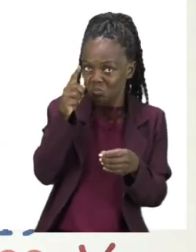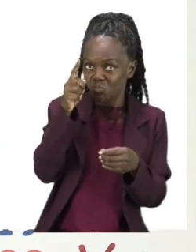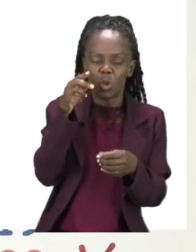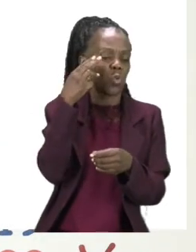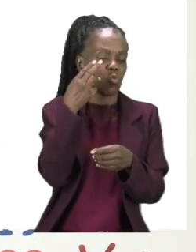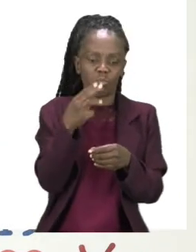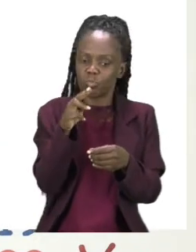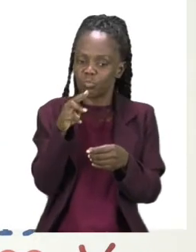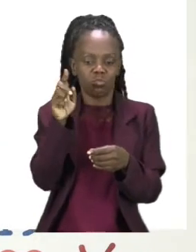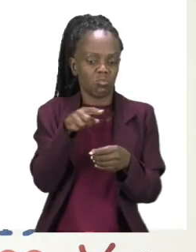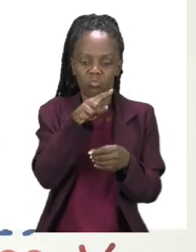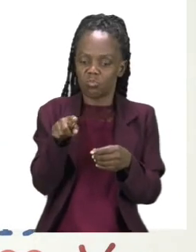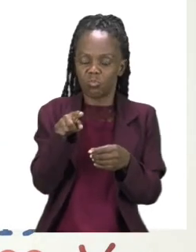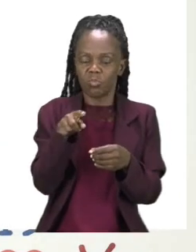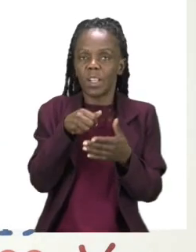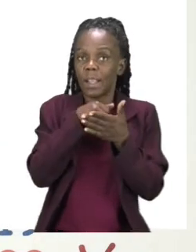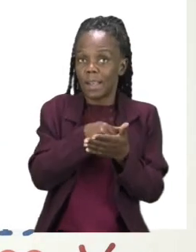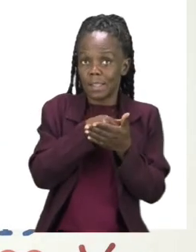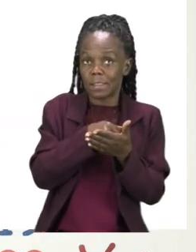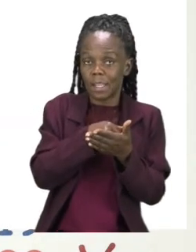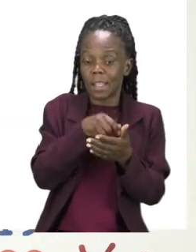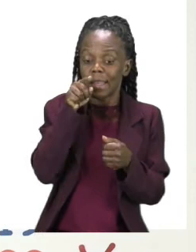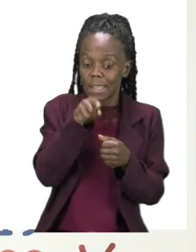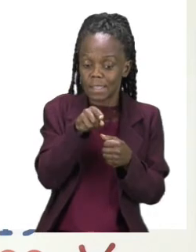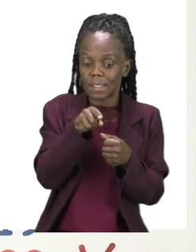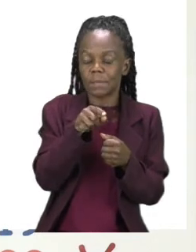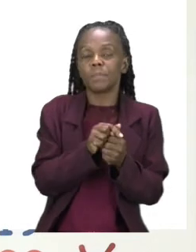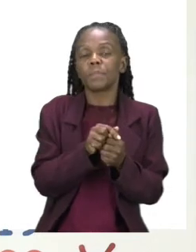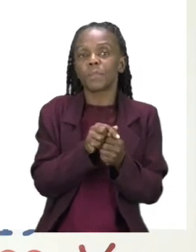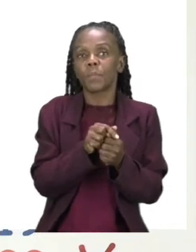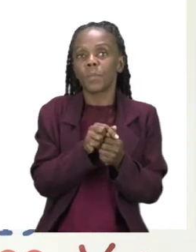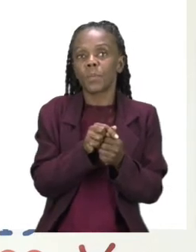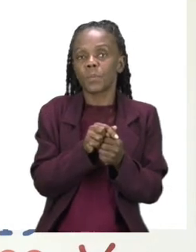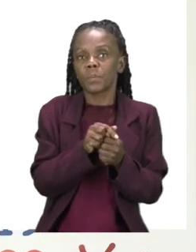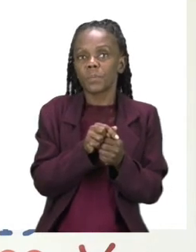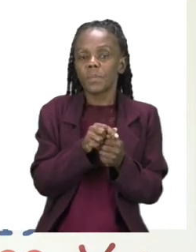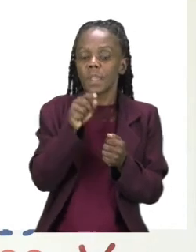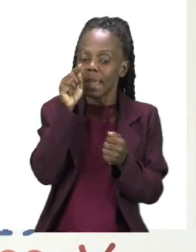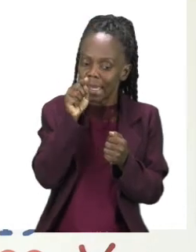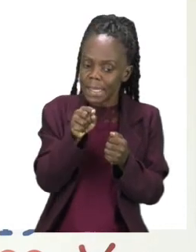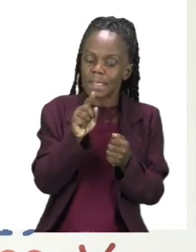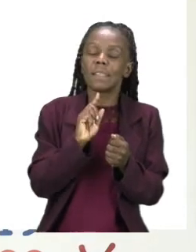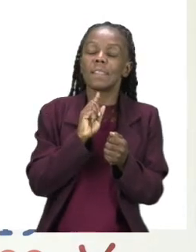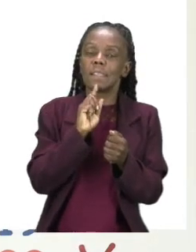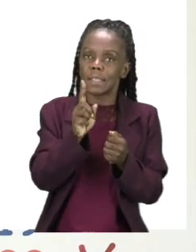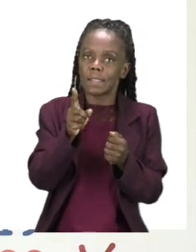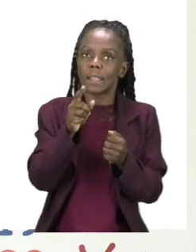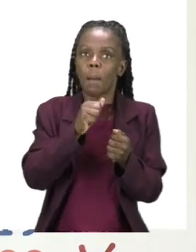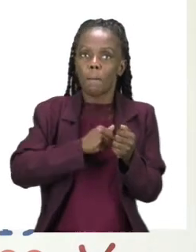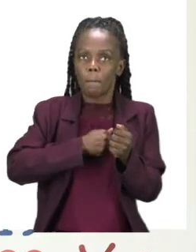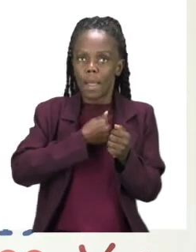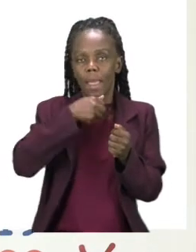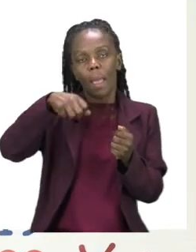it. It is my bag. This is